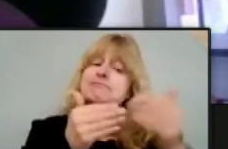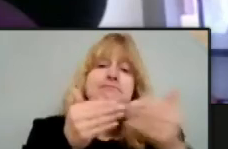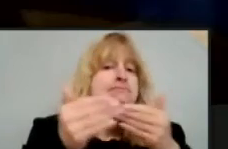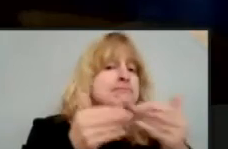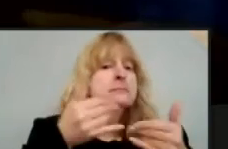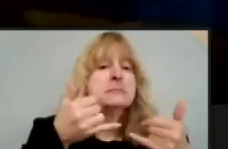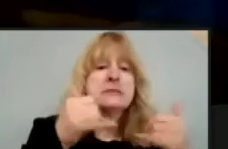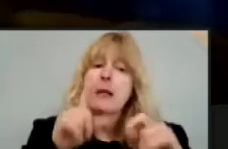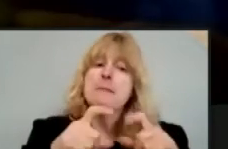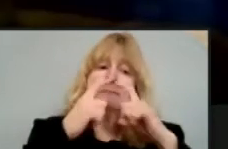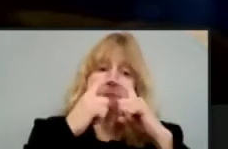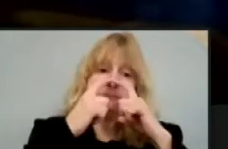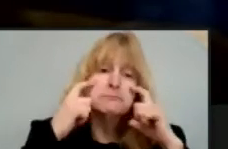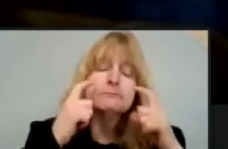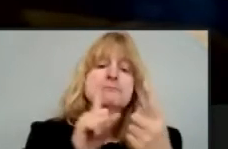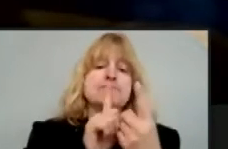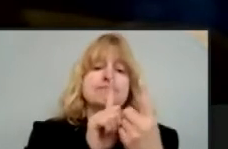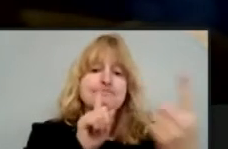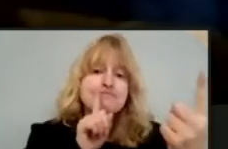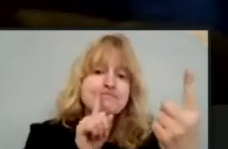Yes. Okay. So